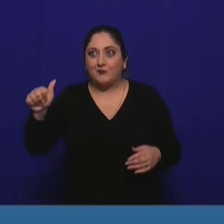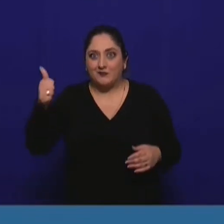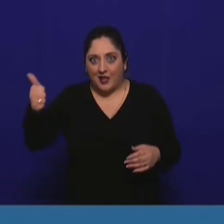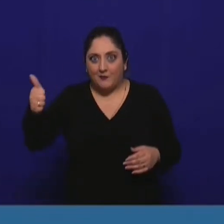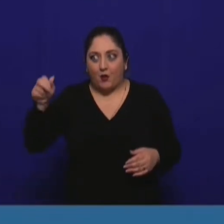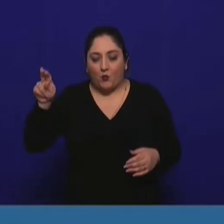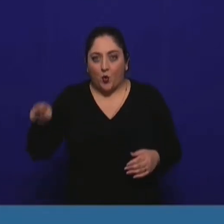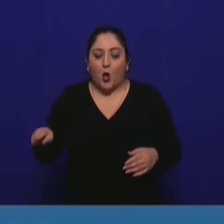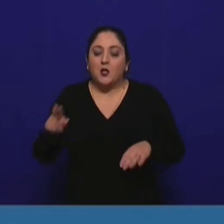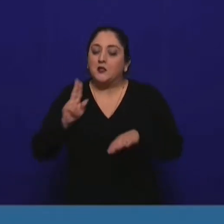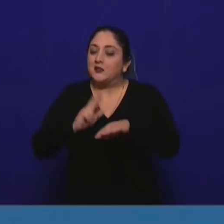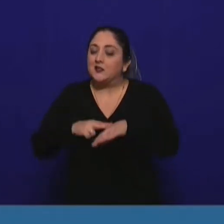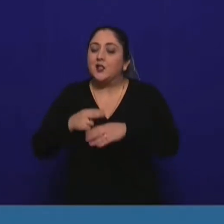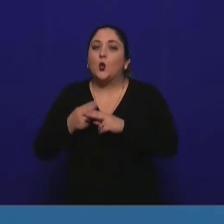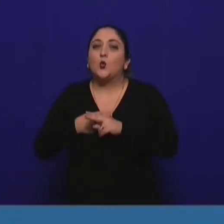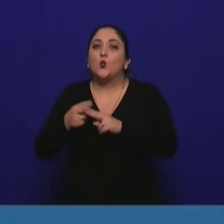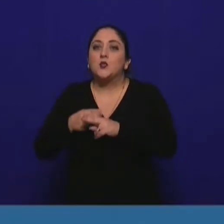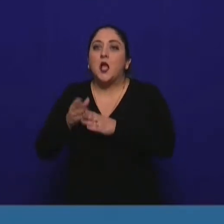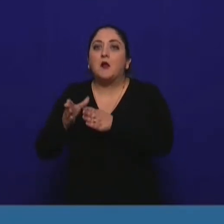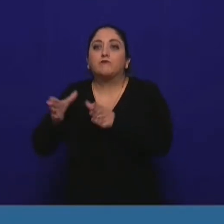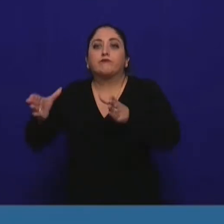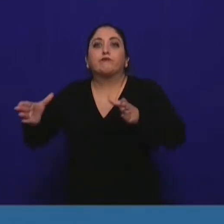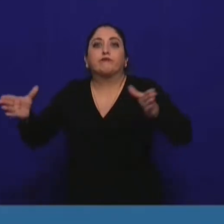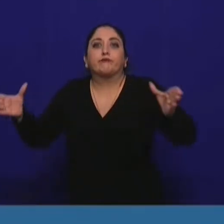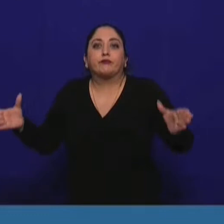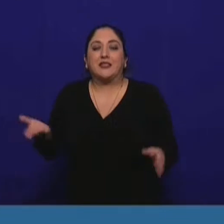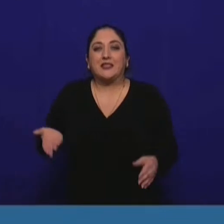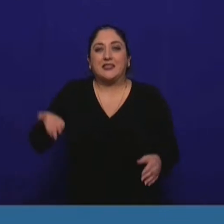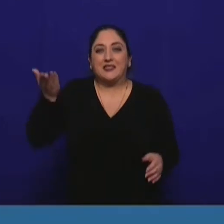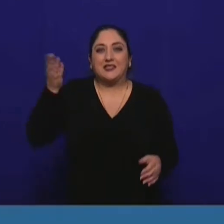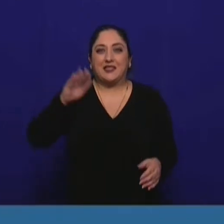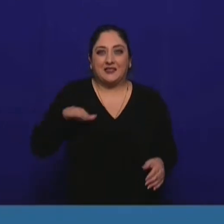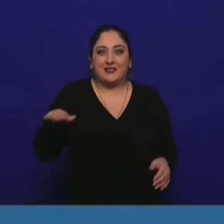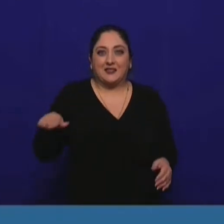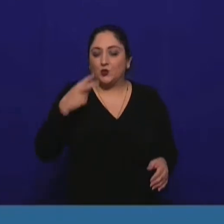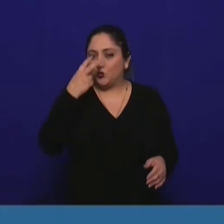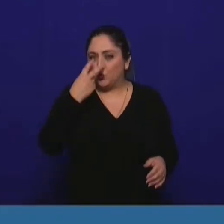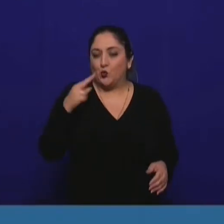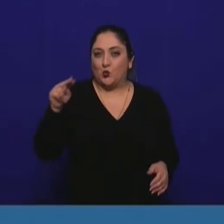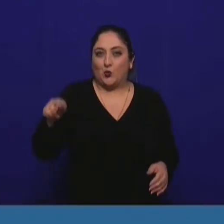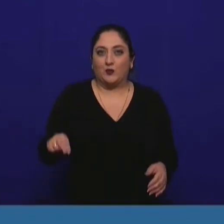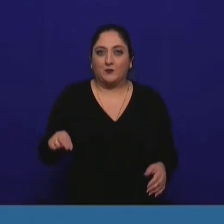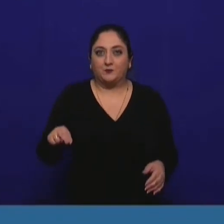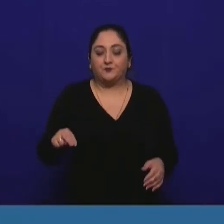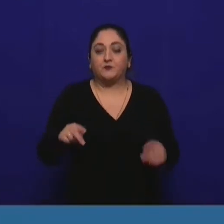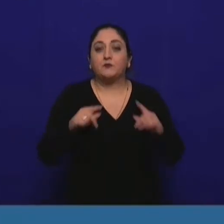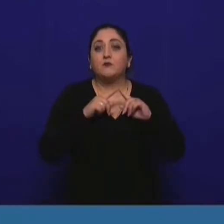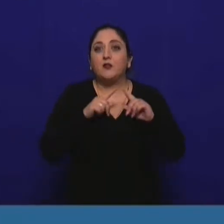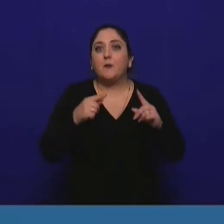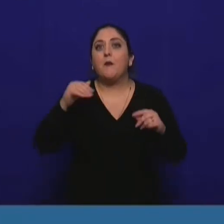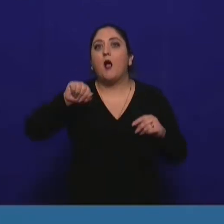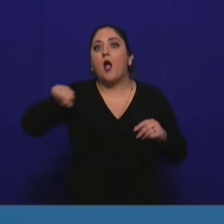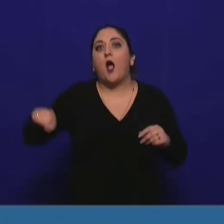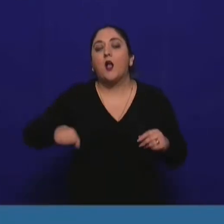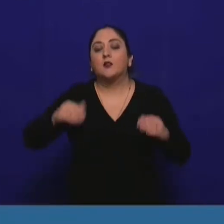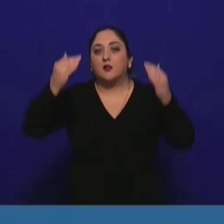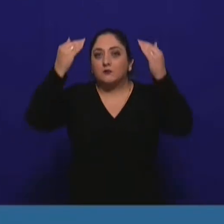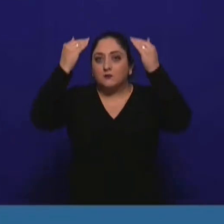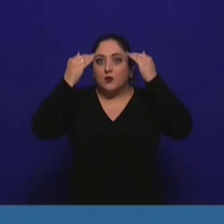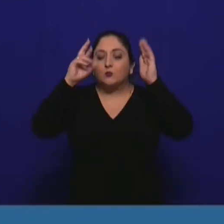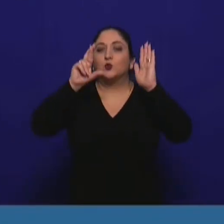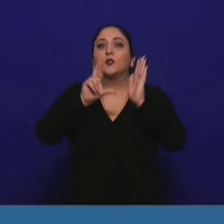ta' etajiet iktar ikbar nkun nistgħu wkoll nofruha f'etajiet ikbar. Però l-European Medicines Agency ħarġet li